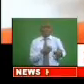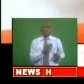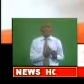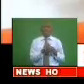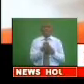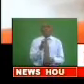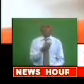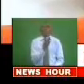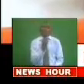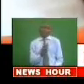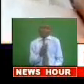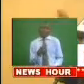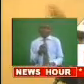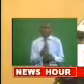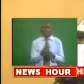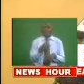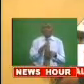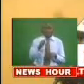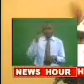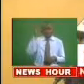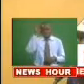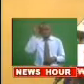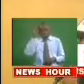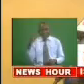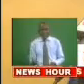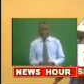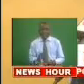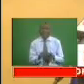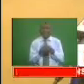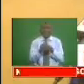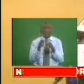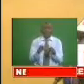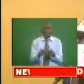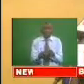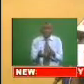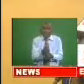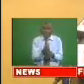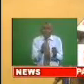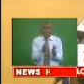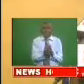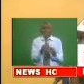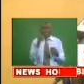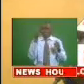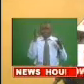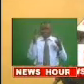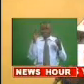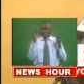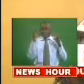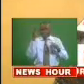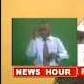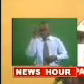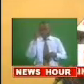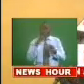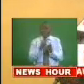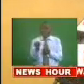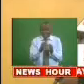or bleeding into the brain, hemorrhages into the brain can lead to the person getting hydrocephalus. He also